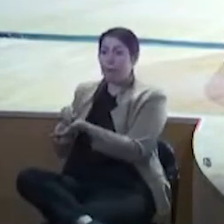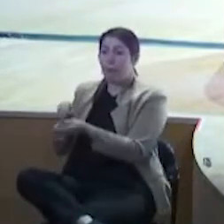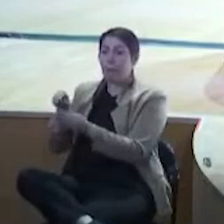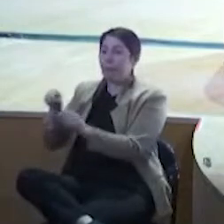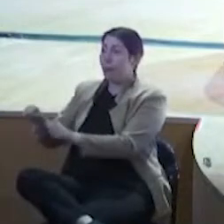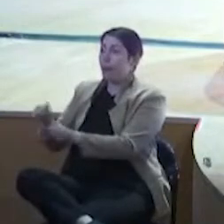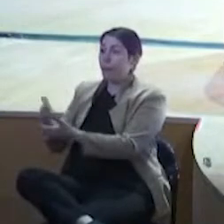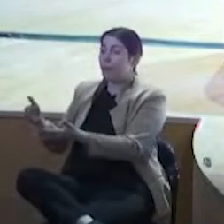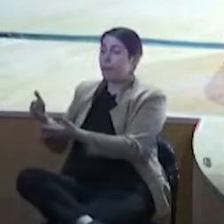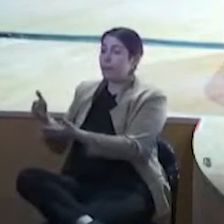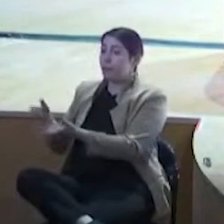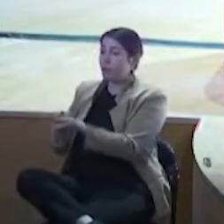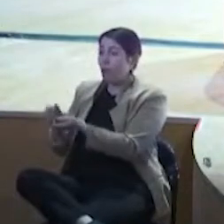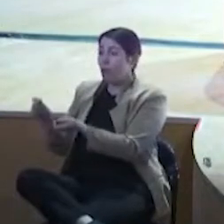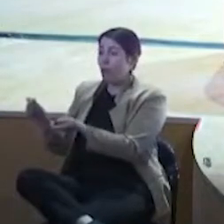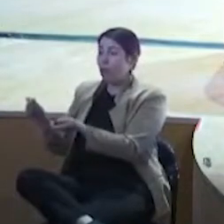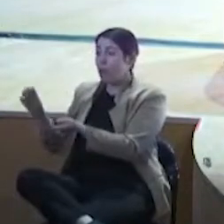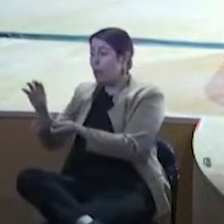tribes,